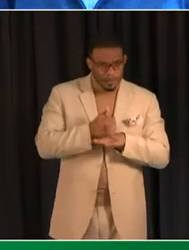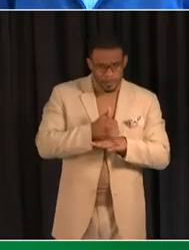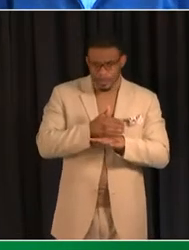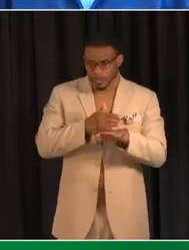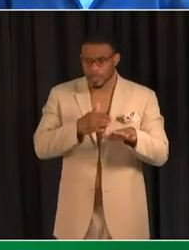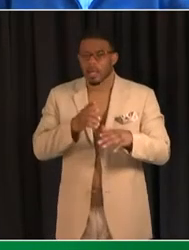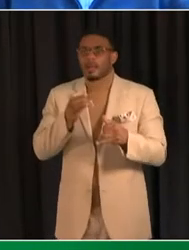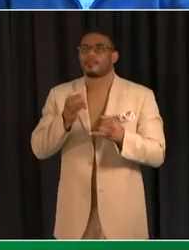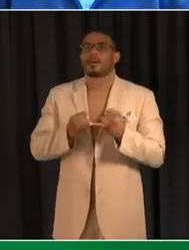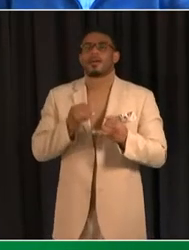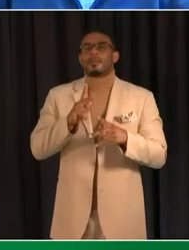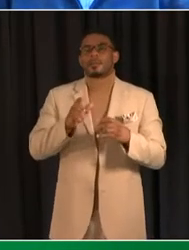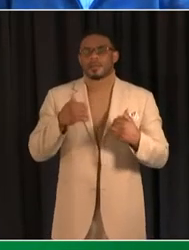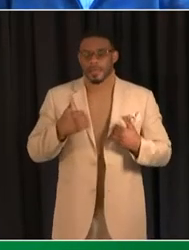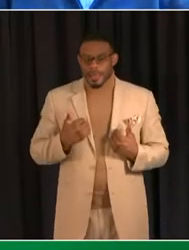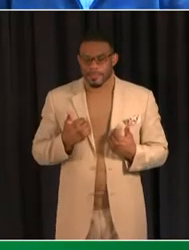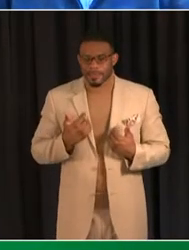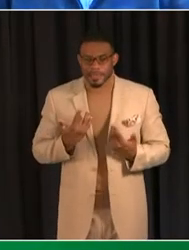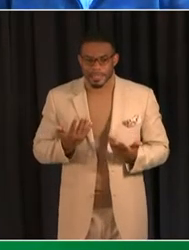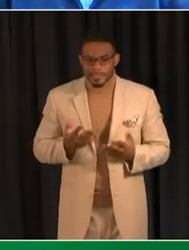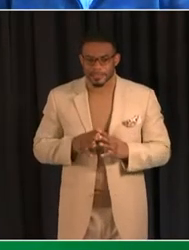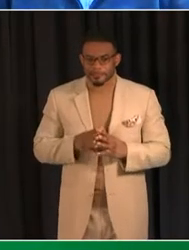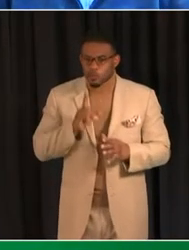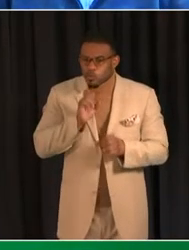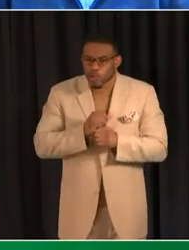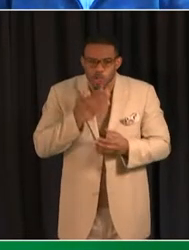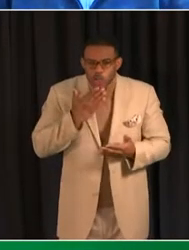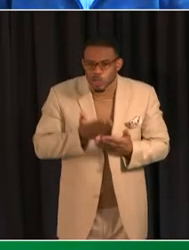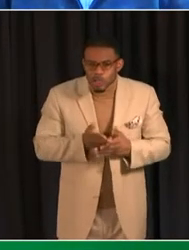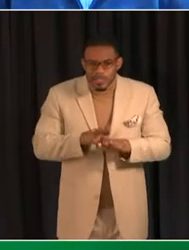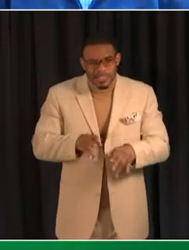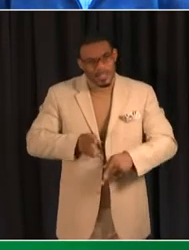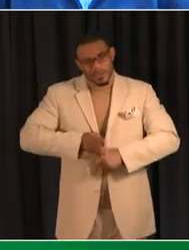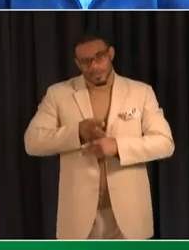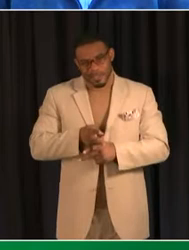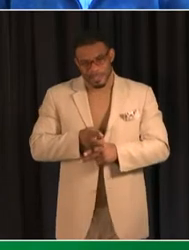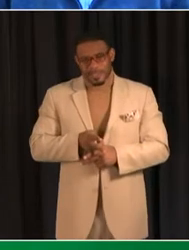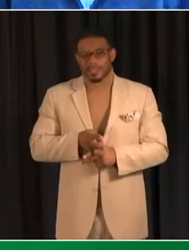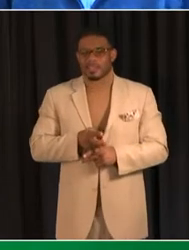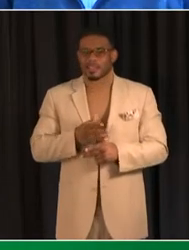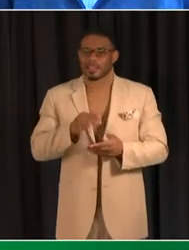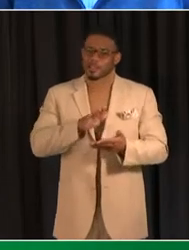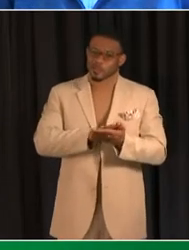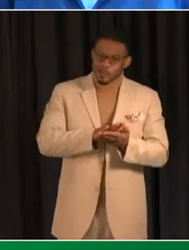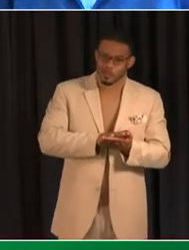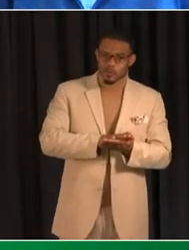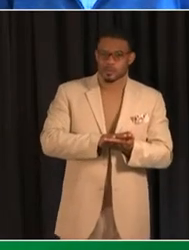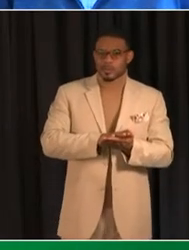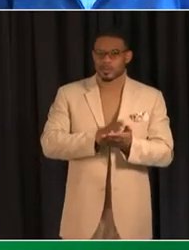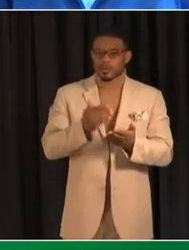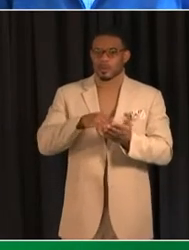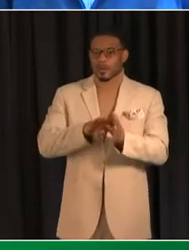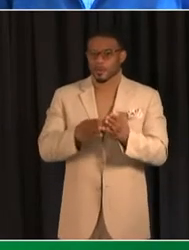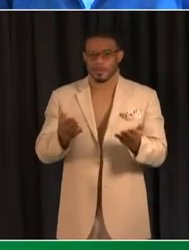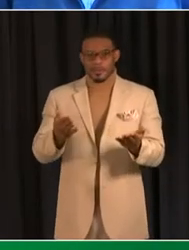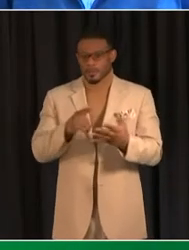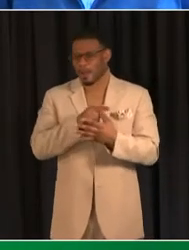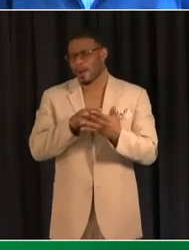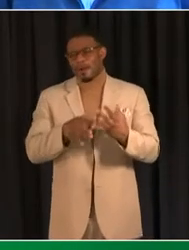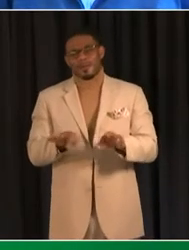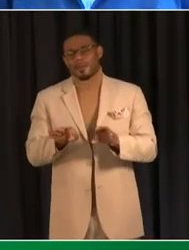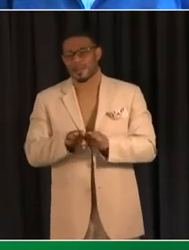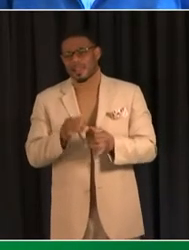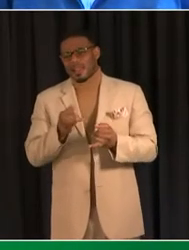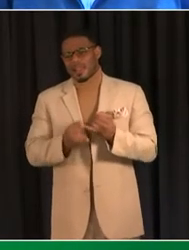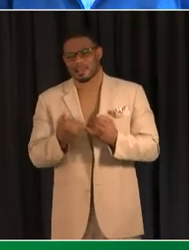in place, and then finally people having really good child care and schools are being reopened.